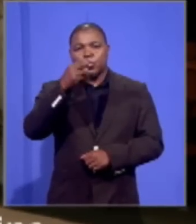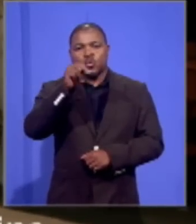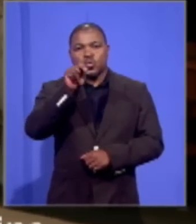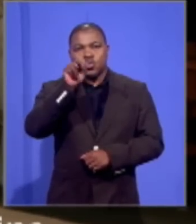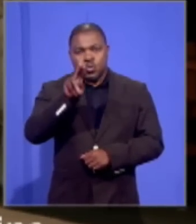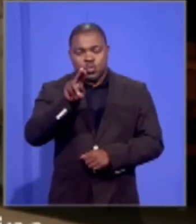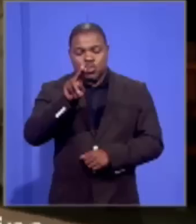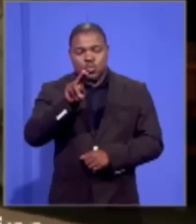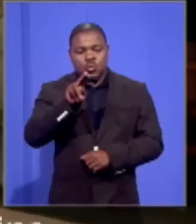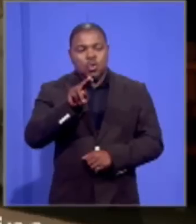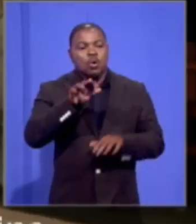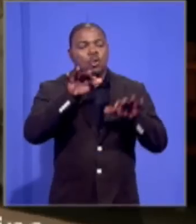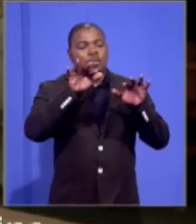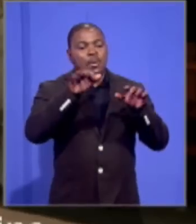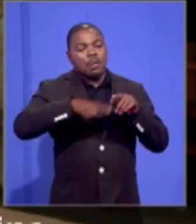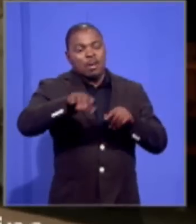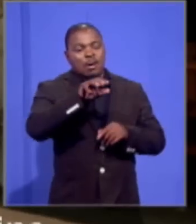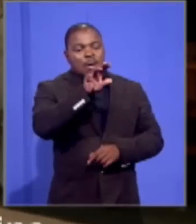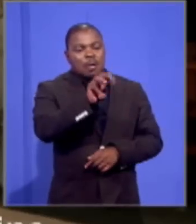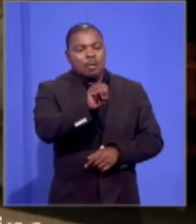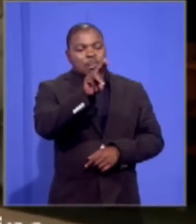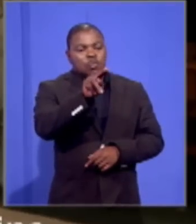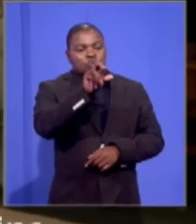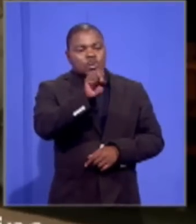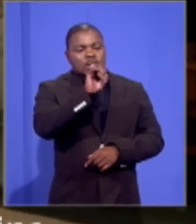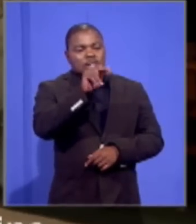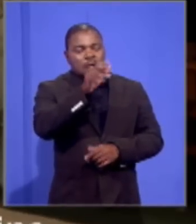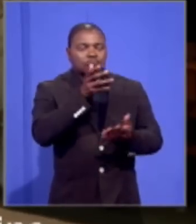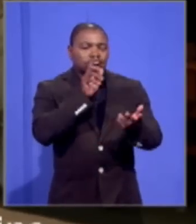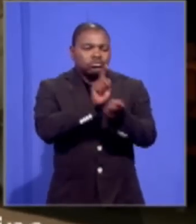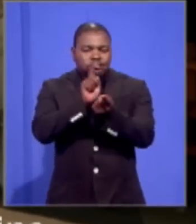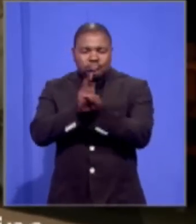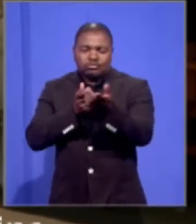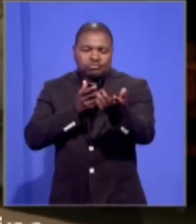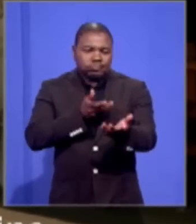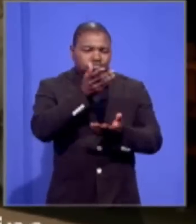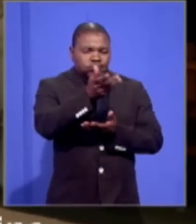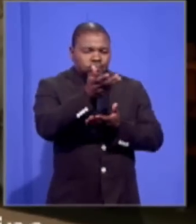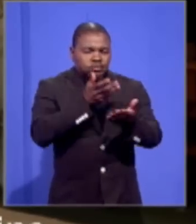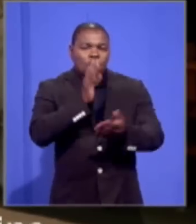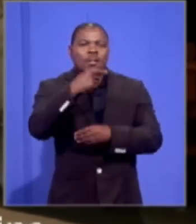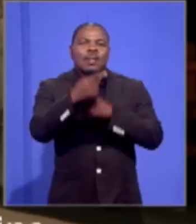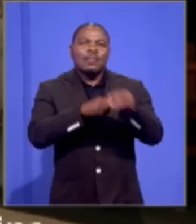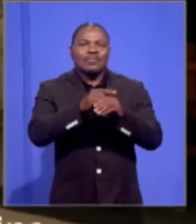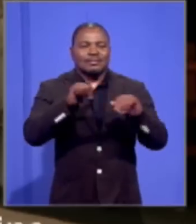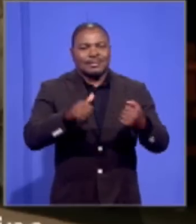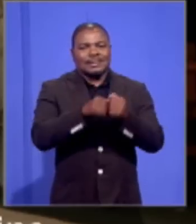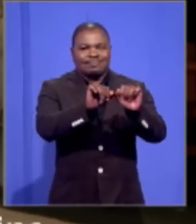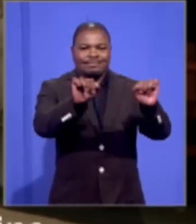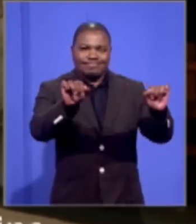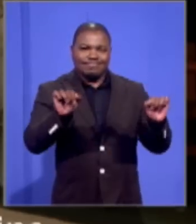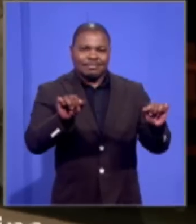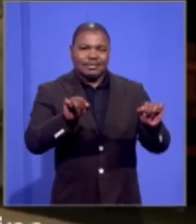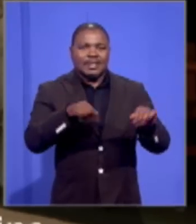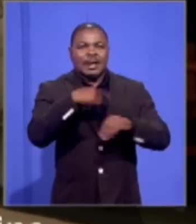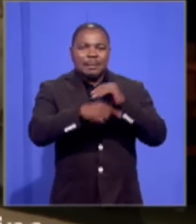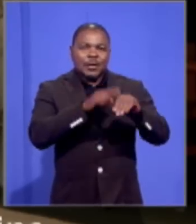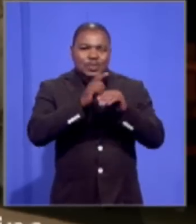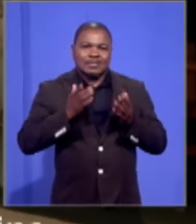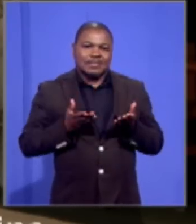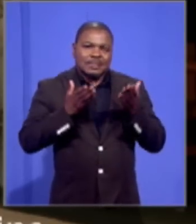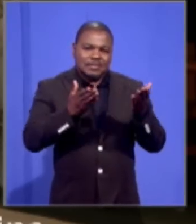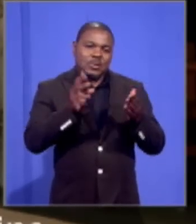baagi ba toropo ya Musina mme o solofela go buisana le bone tebang le dikgwetlho tse ba lebaganeng le tsone tebang le neelo ya